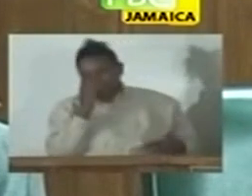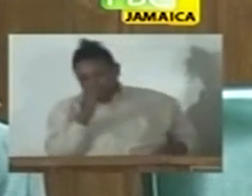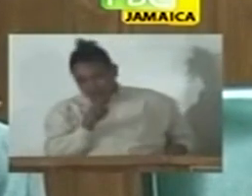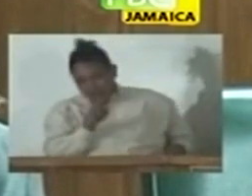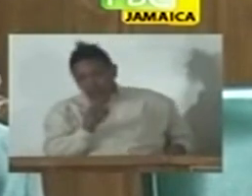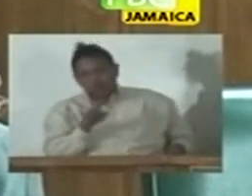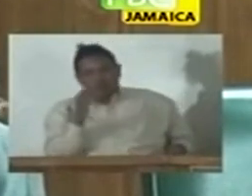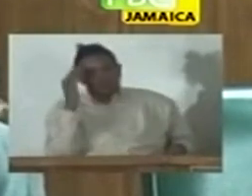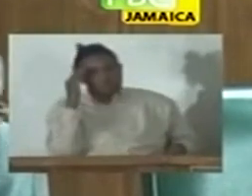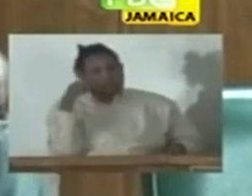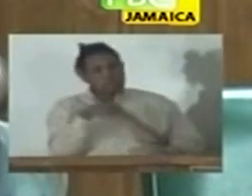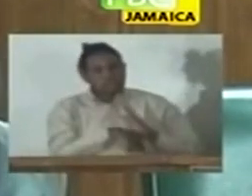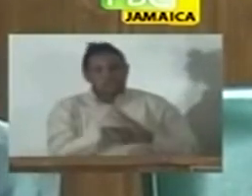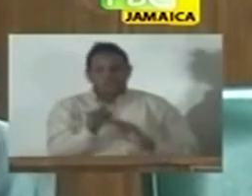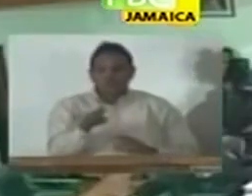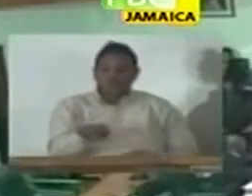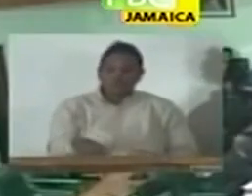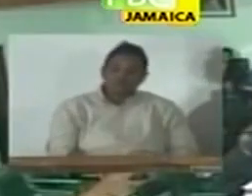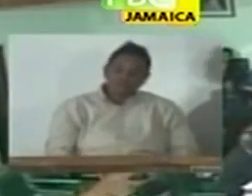it.